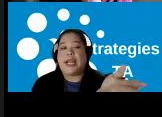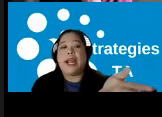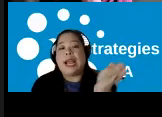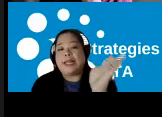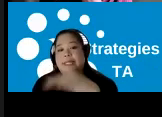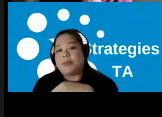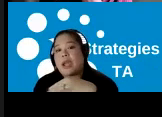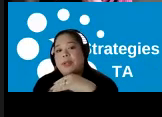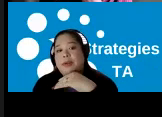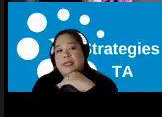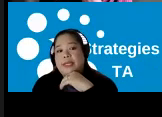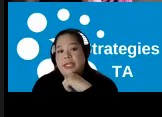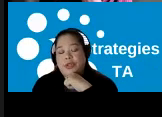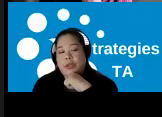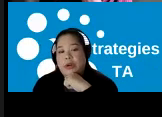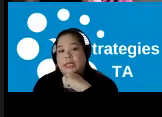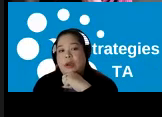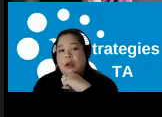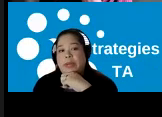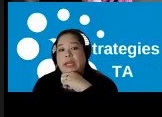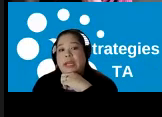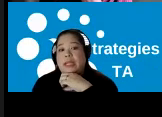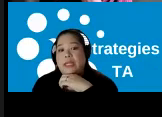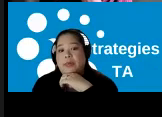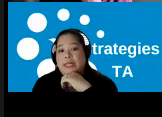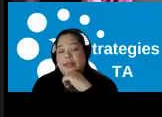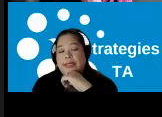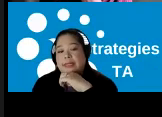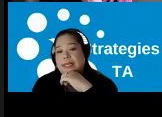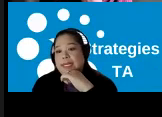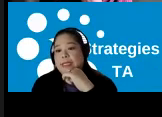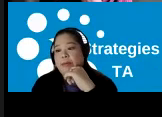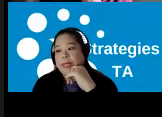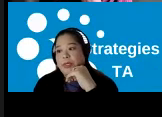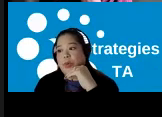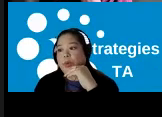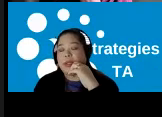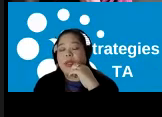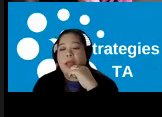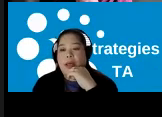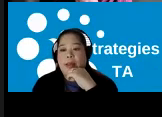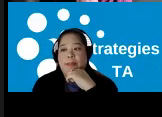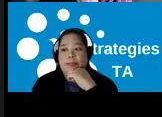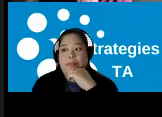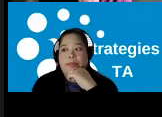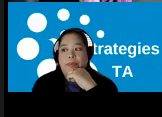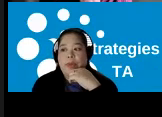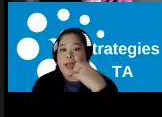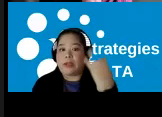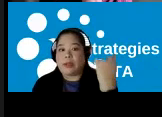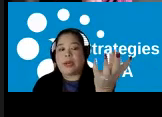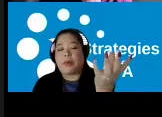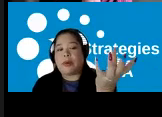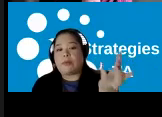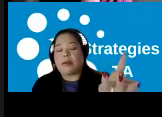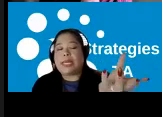using it. At the same time, noticed his teacher started to comment that they were seeing less and less kids coming to school in